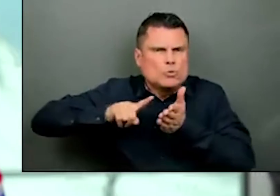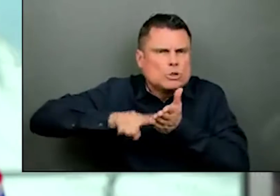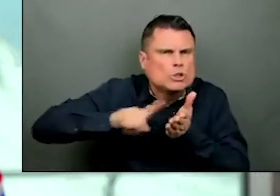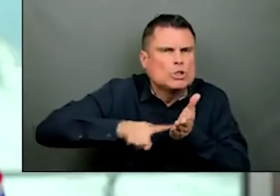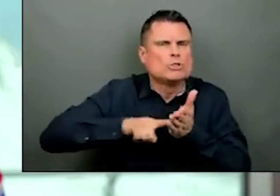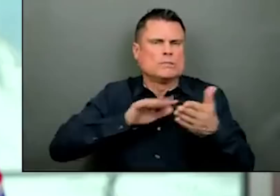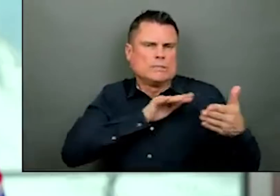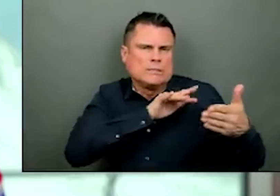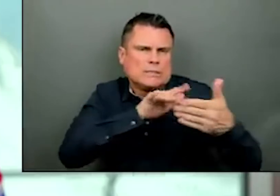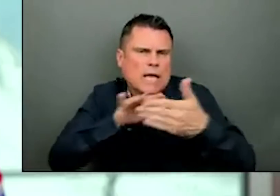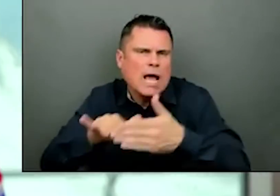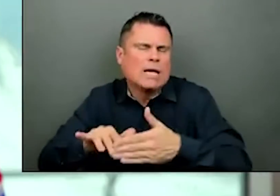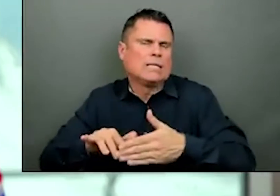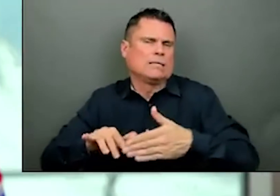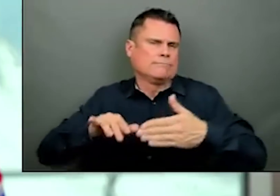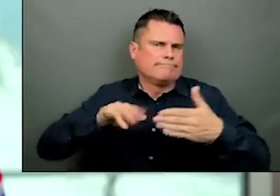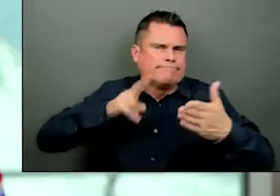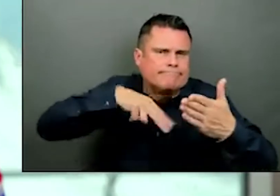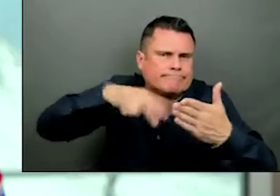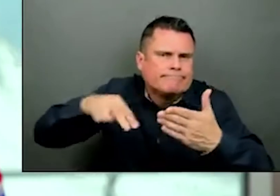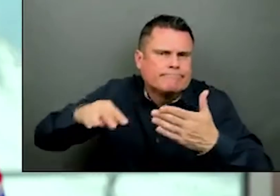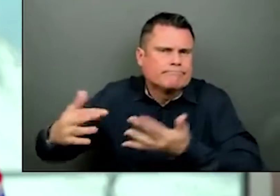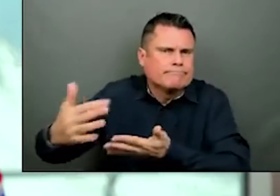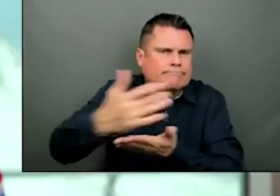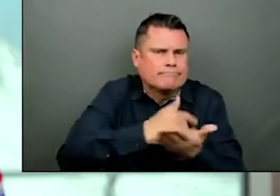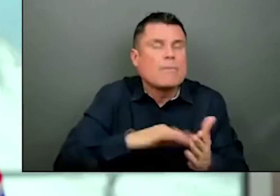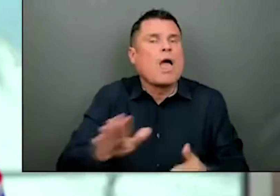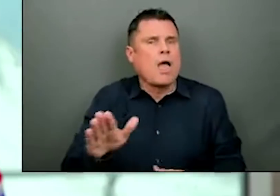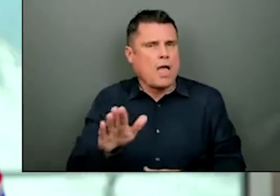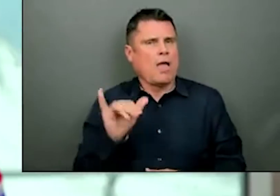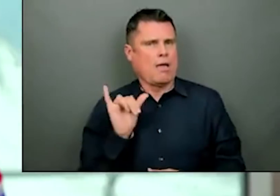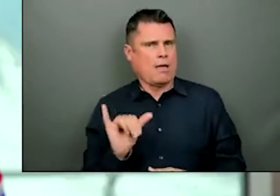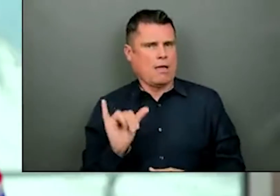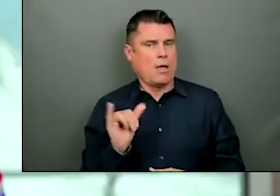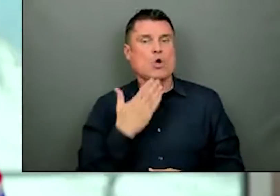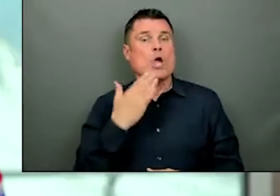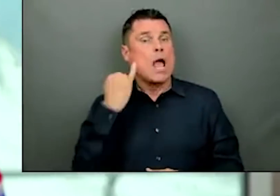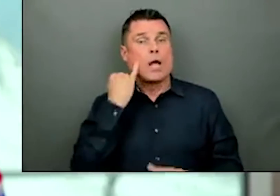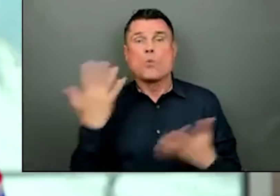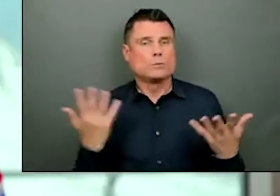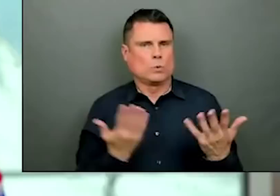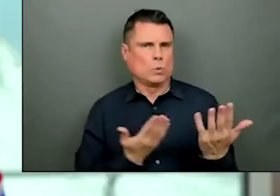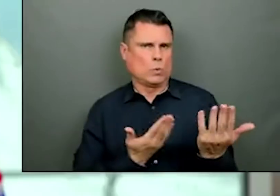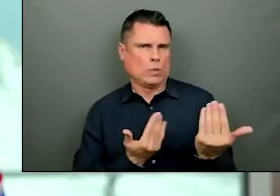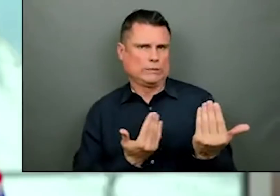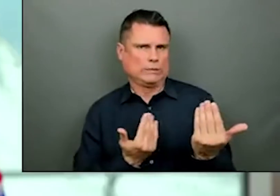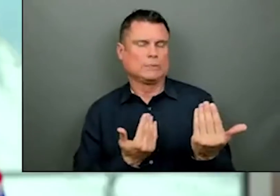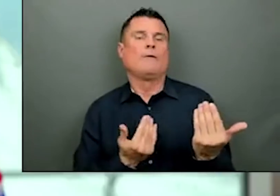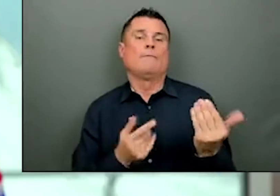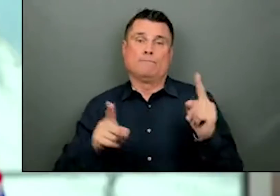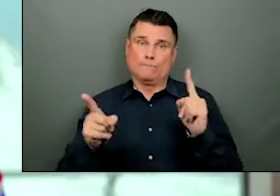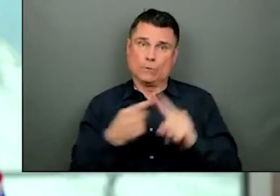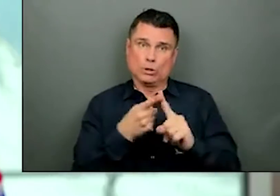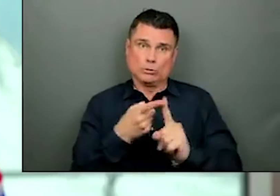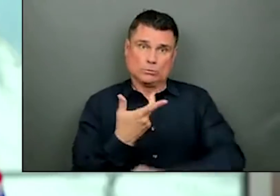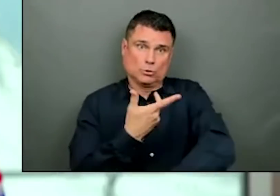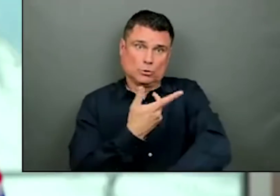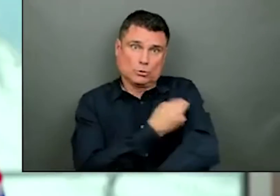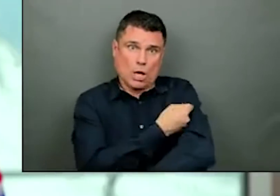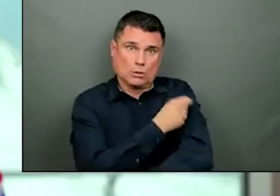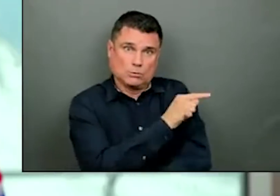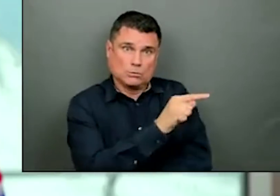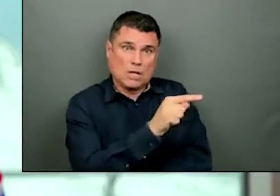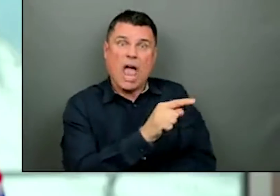that cell-mediated immunity. And that may give us better and longer-lasting protection. And that may help us get through the